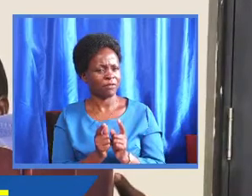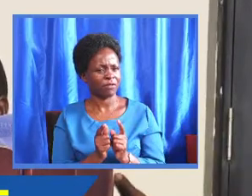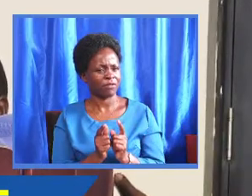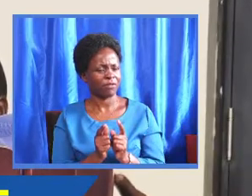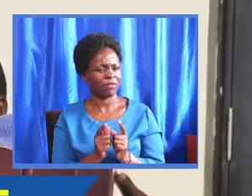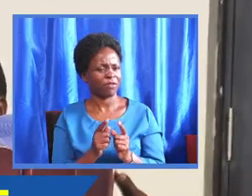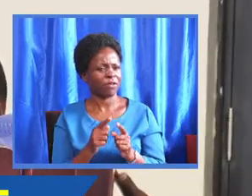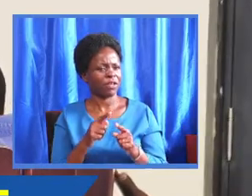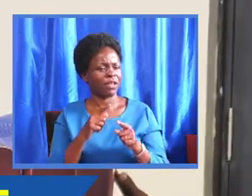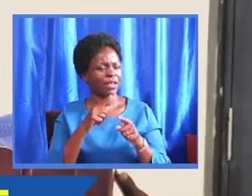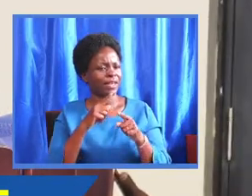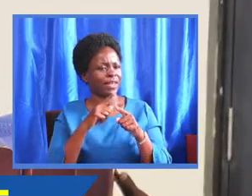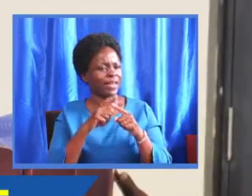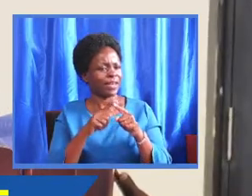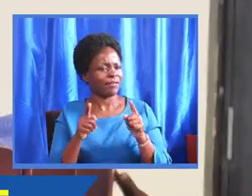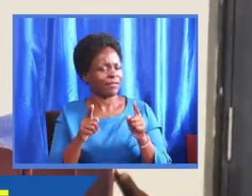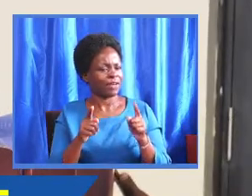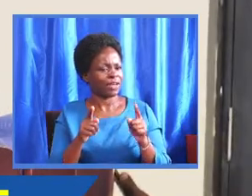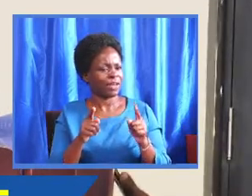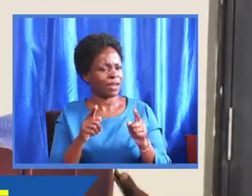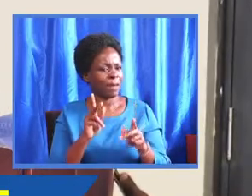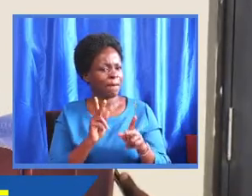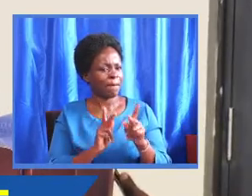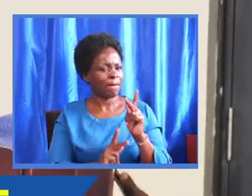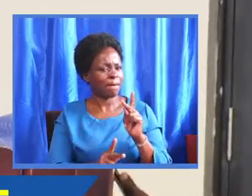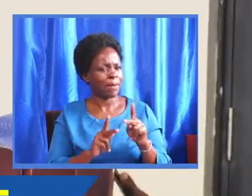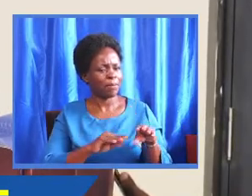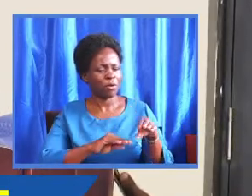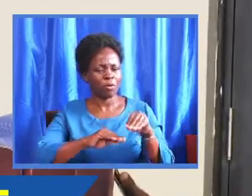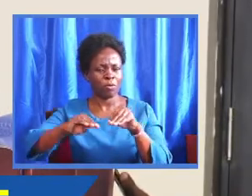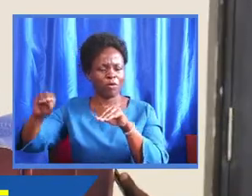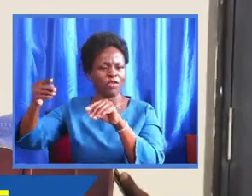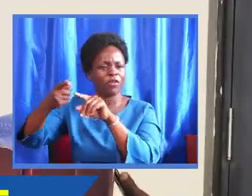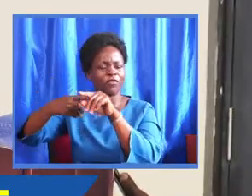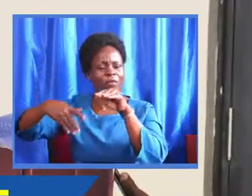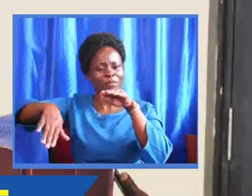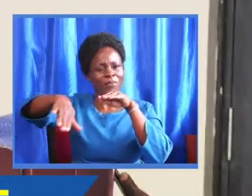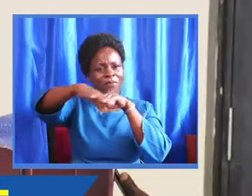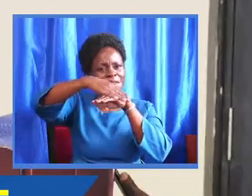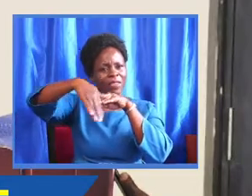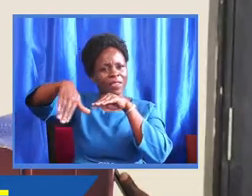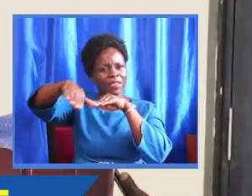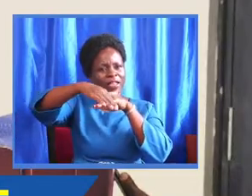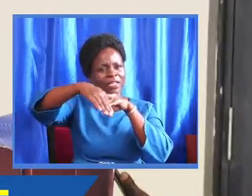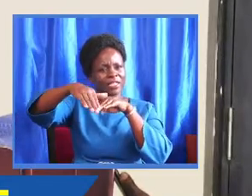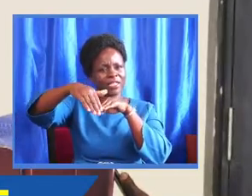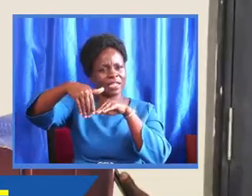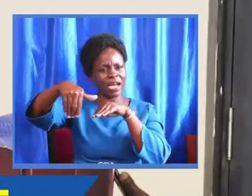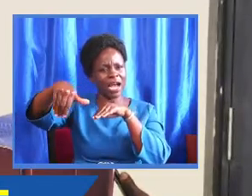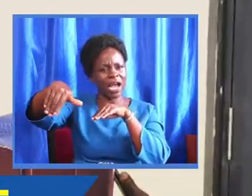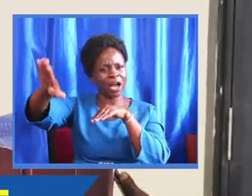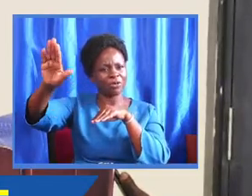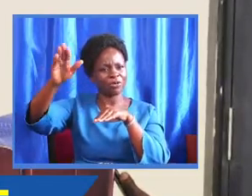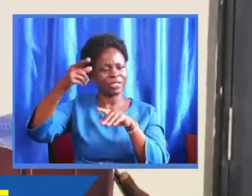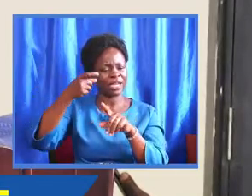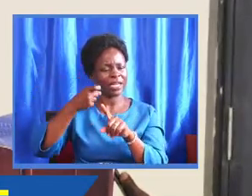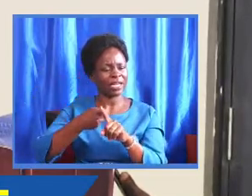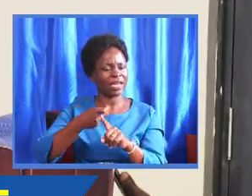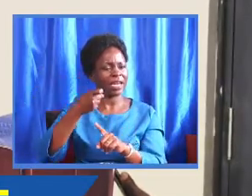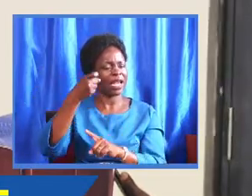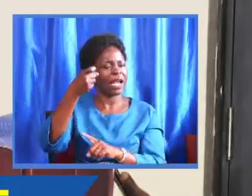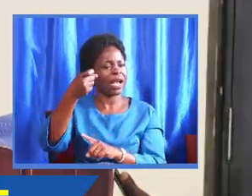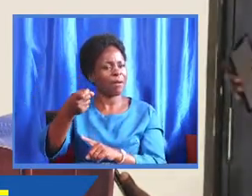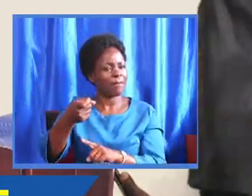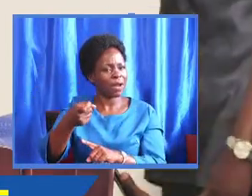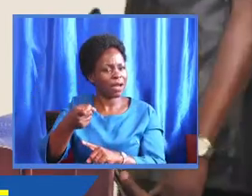bit where you talked about people moving from the city outside the outskirts of Kampala.